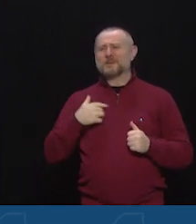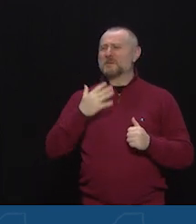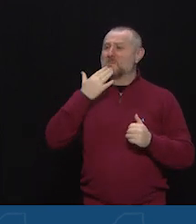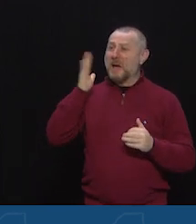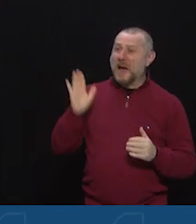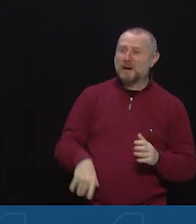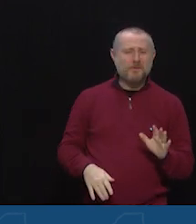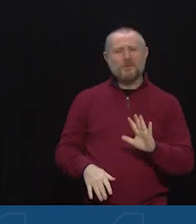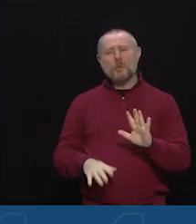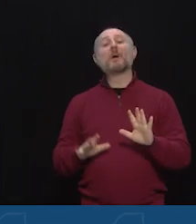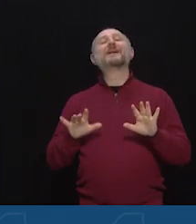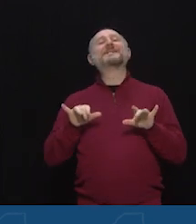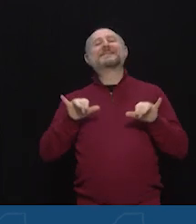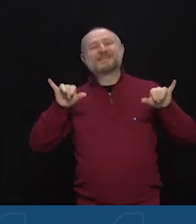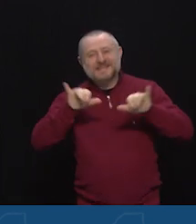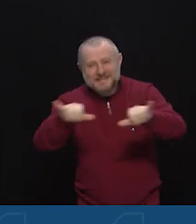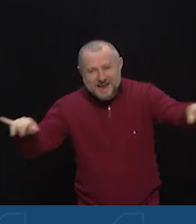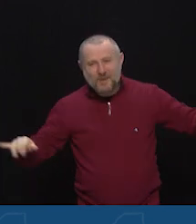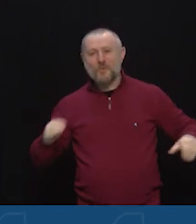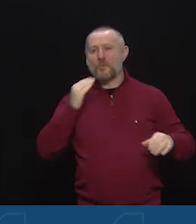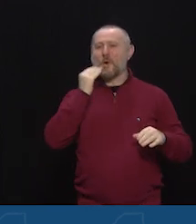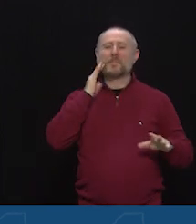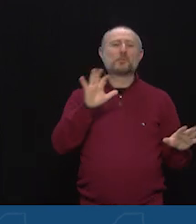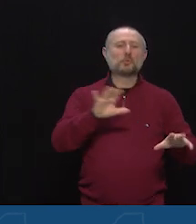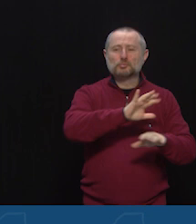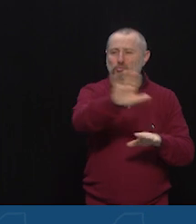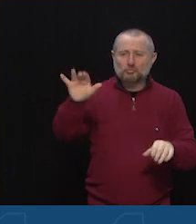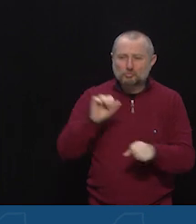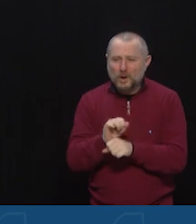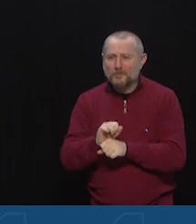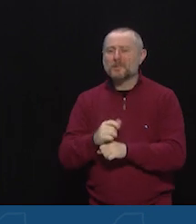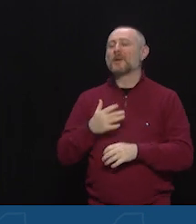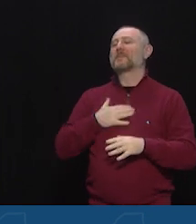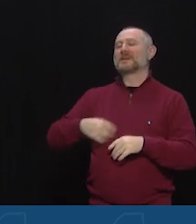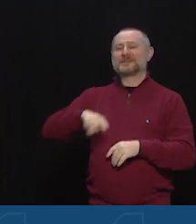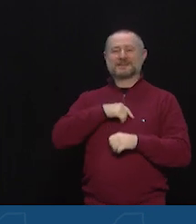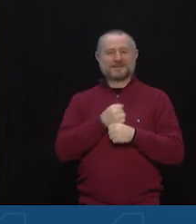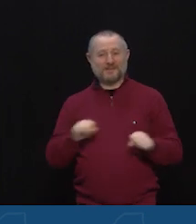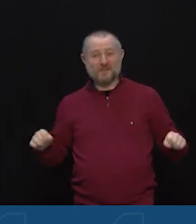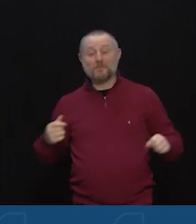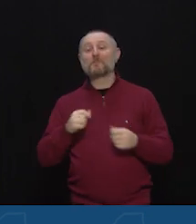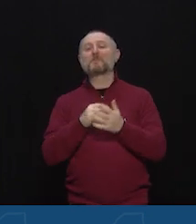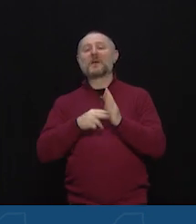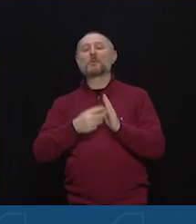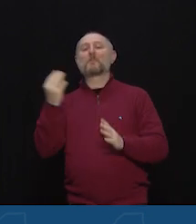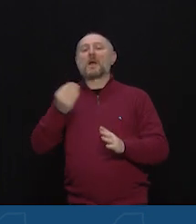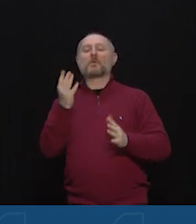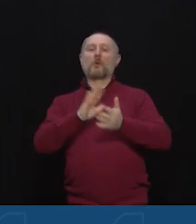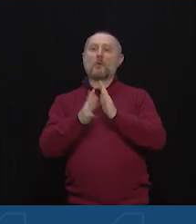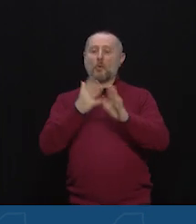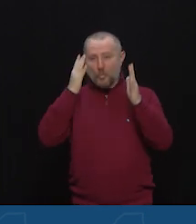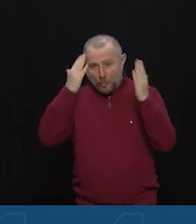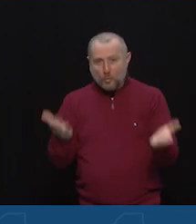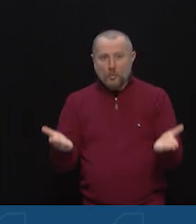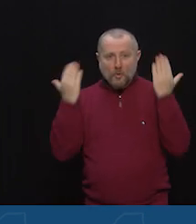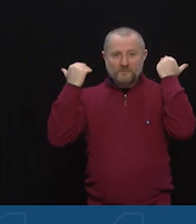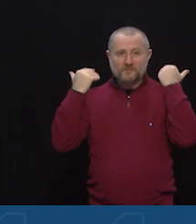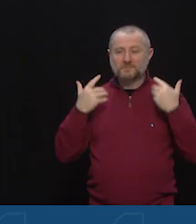They do their jobs on the roads. We're safe, and we talk about this in the past 10 starting Monday. That's what my hope is.